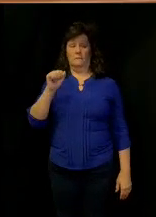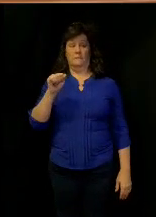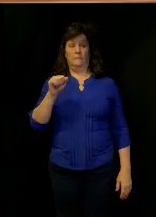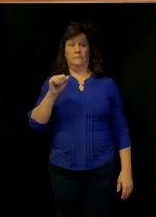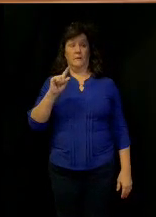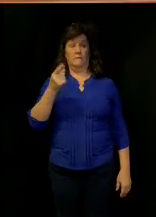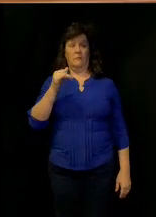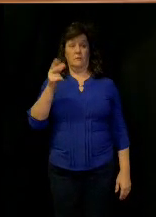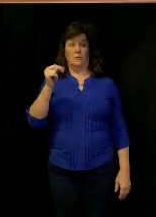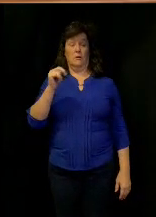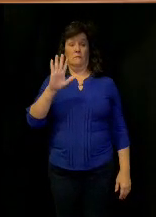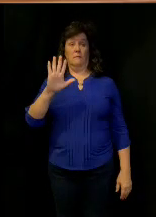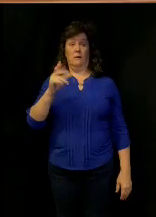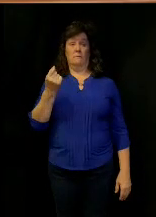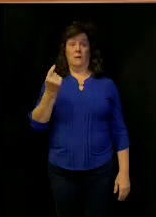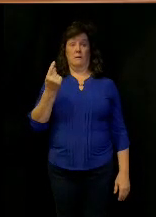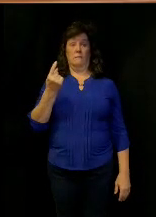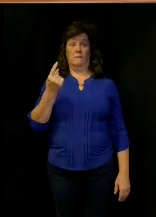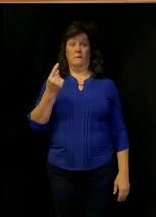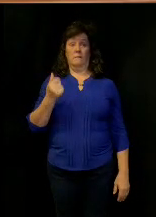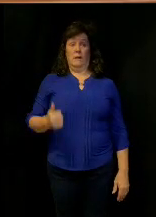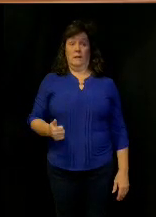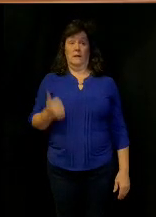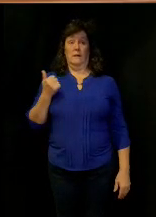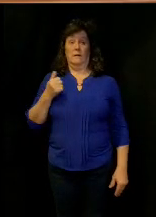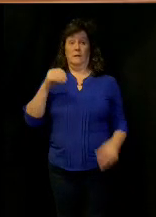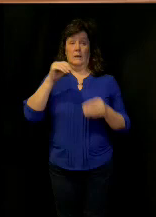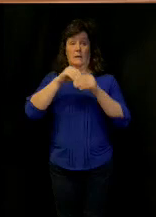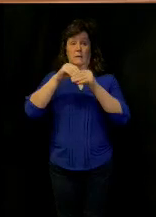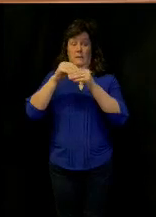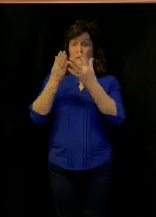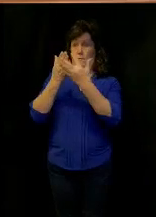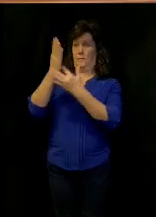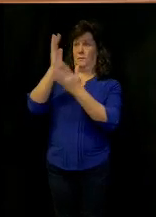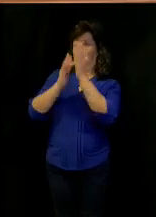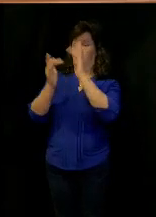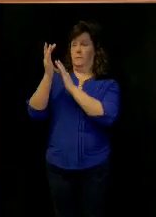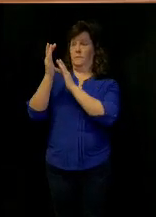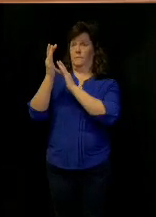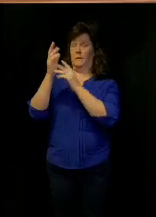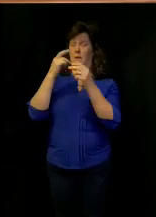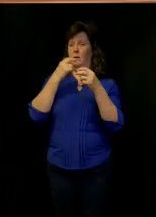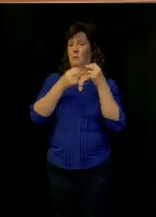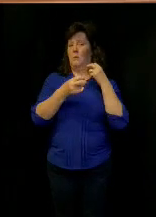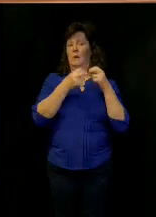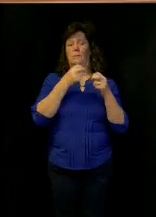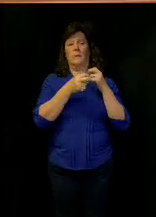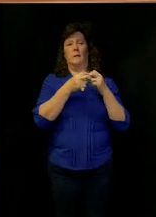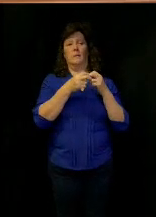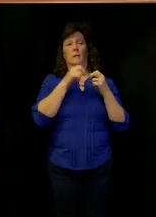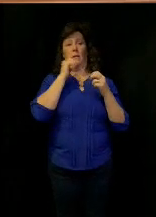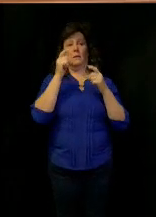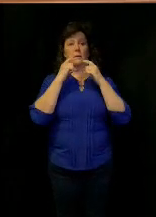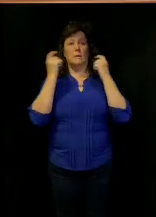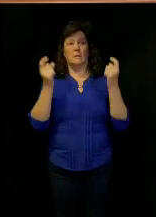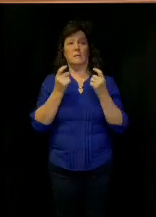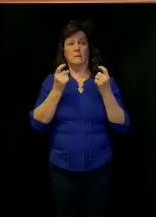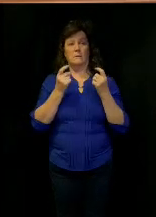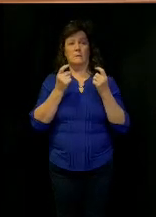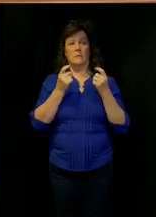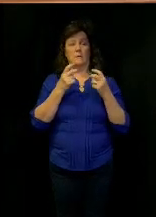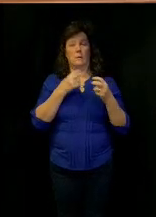1 John 5:11. Life, the Bible says life is in his Son. So the problem is not with sin, the problem is with